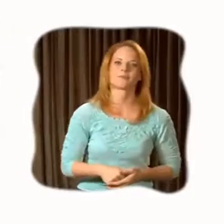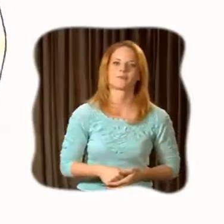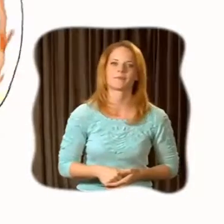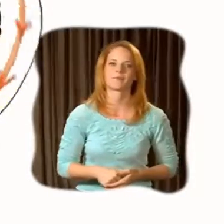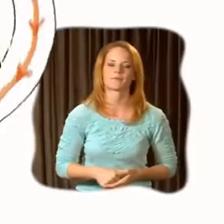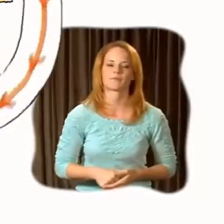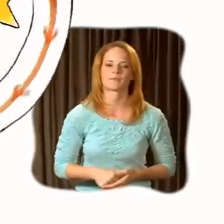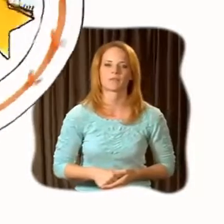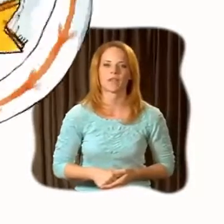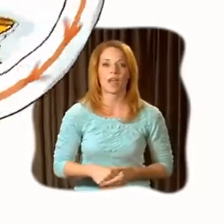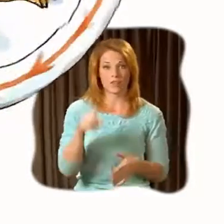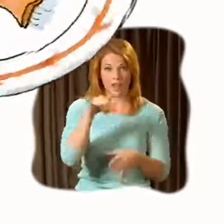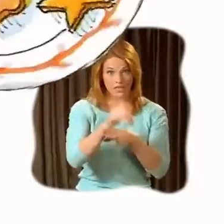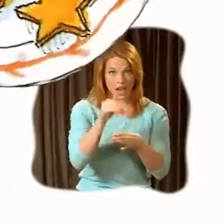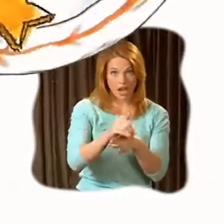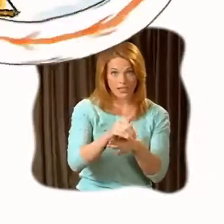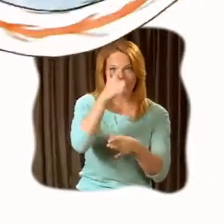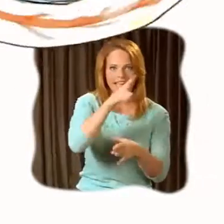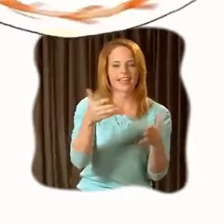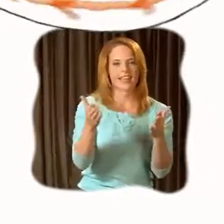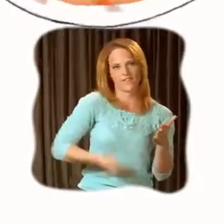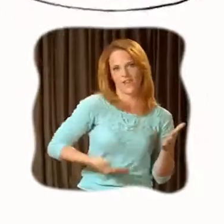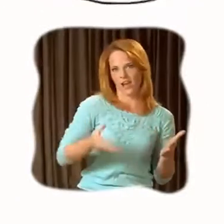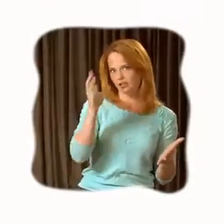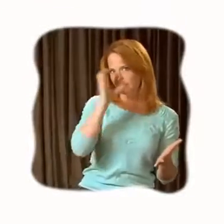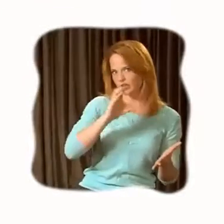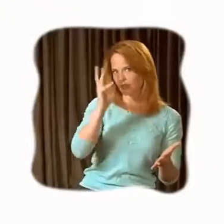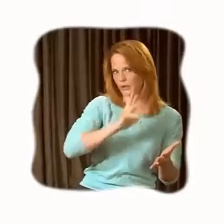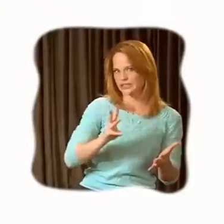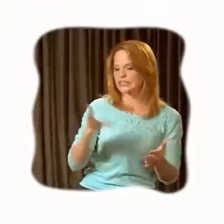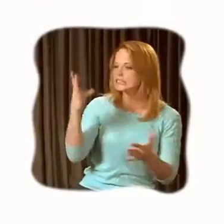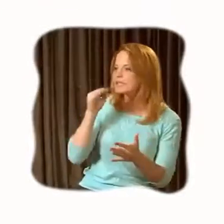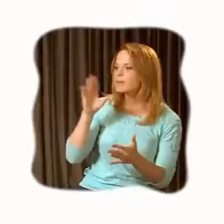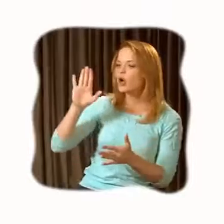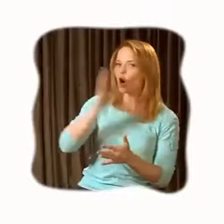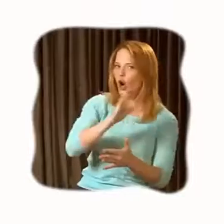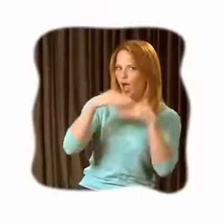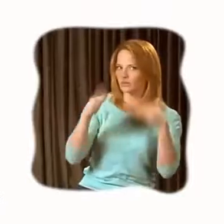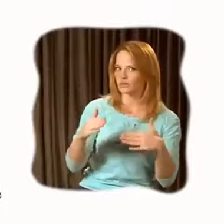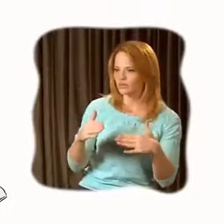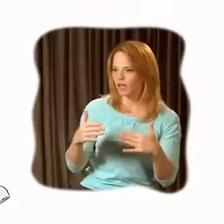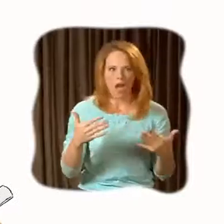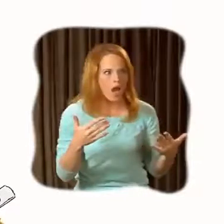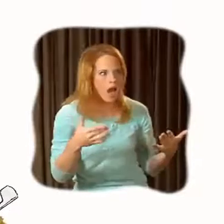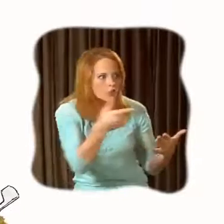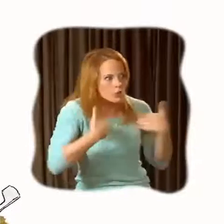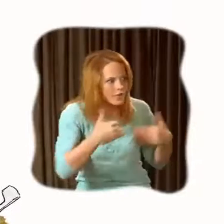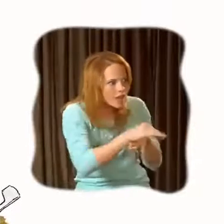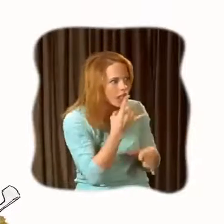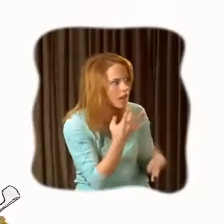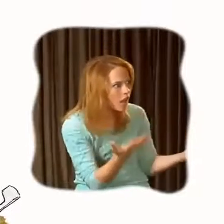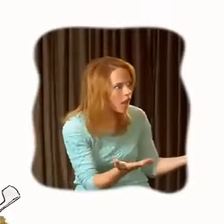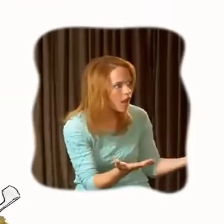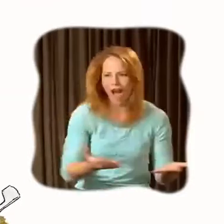Wow, said Wilson. That night, Lily invited Chester and Wilson to sleep over. You have a